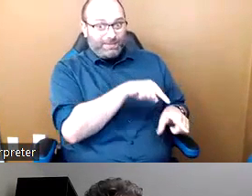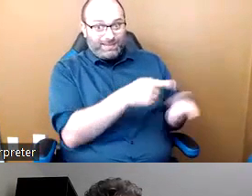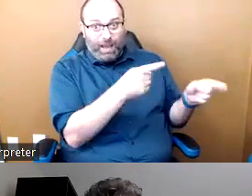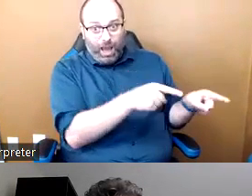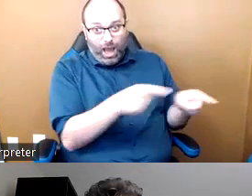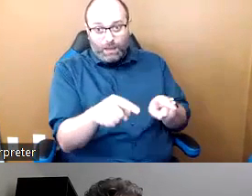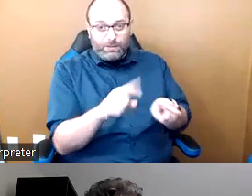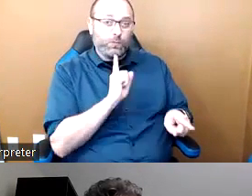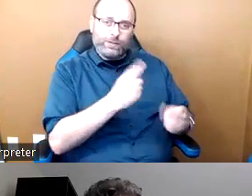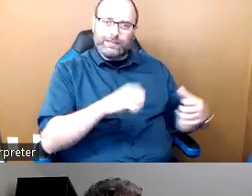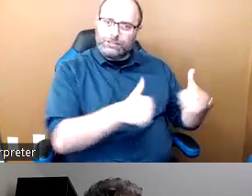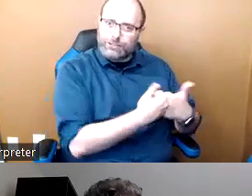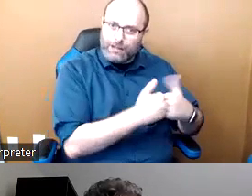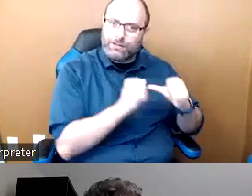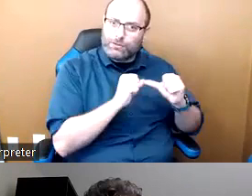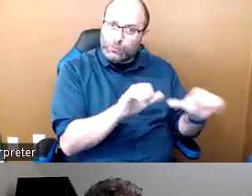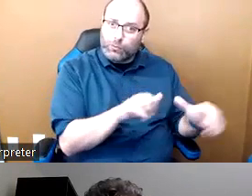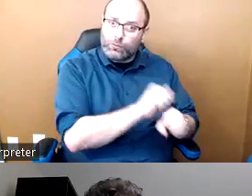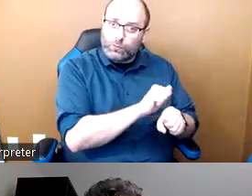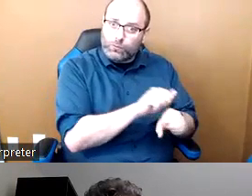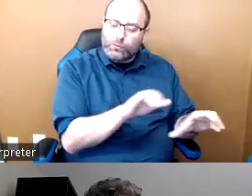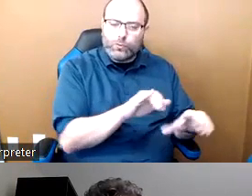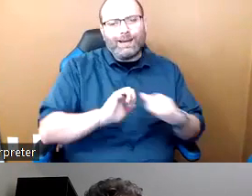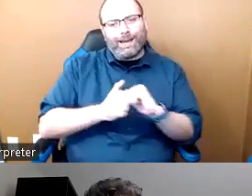be very challenging to continue doing the work that you're doing.